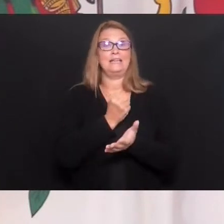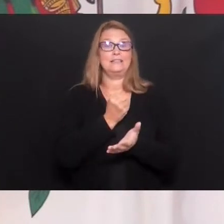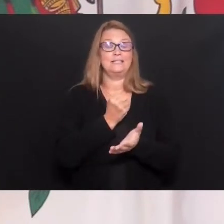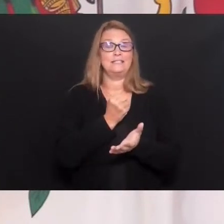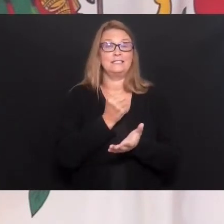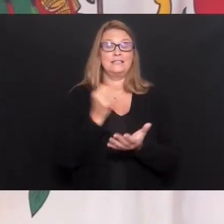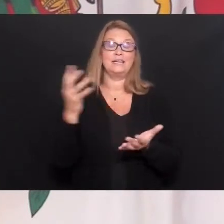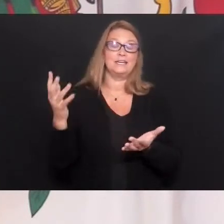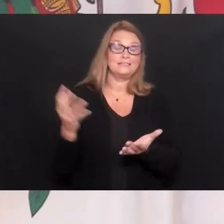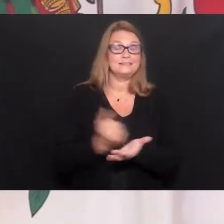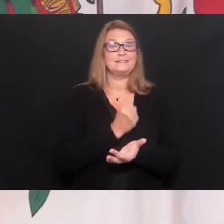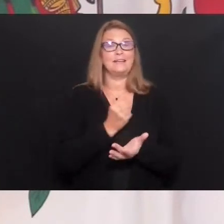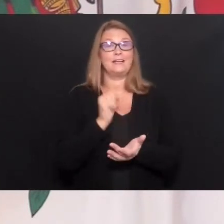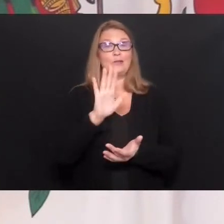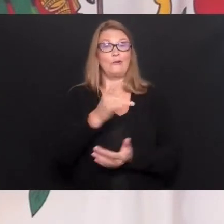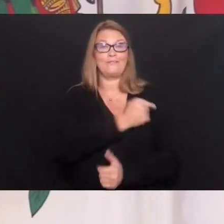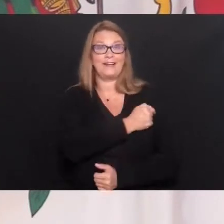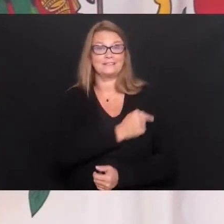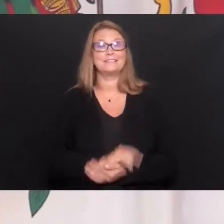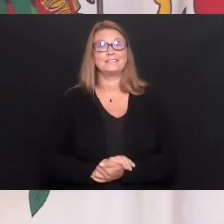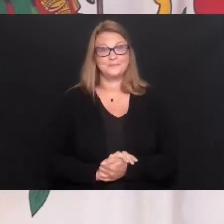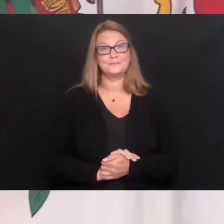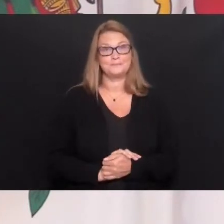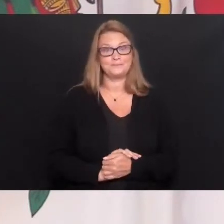consider getting vaccinated.